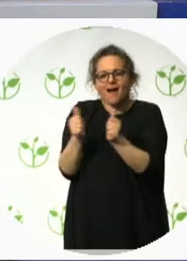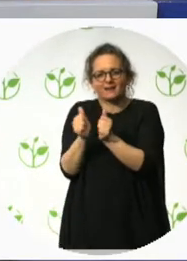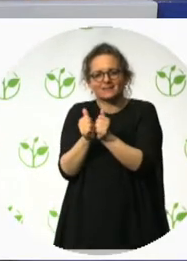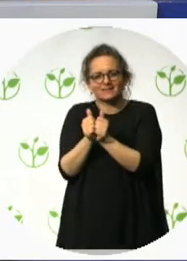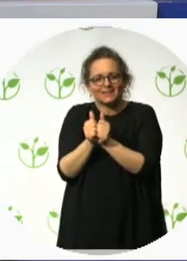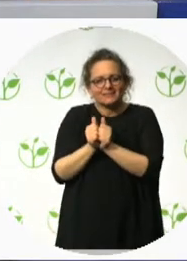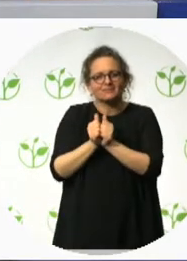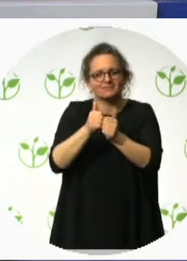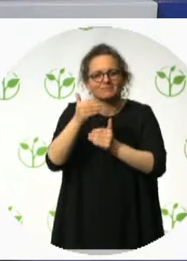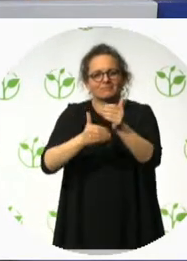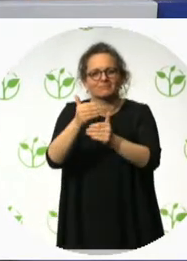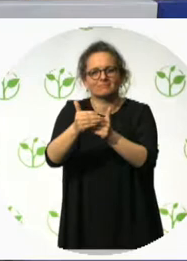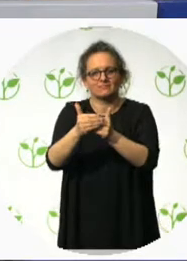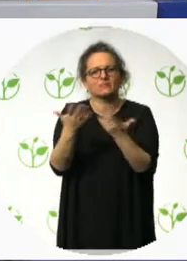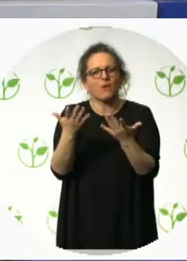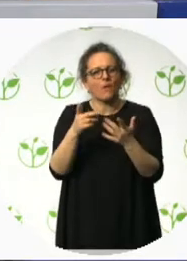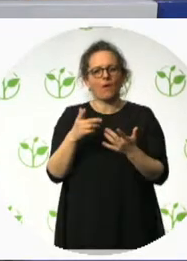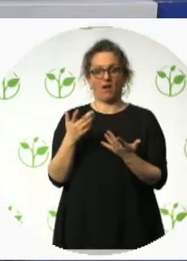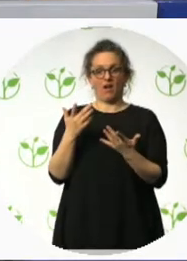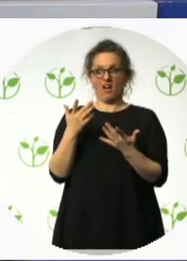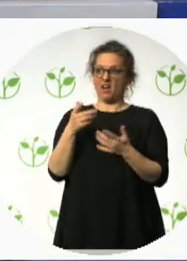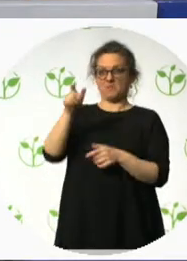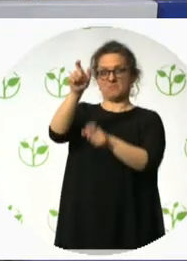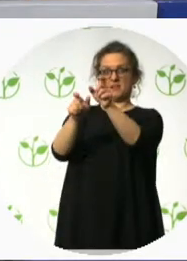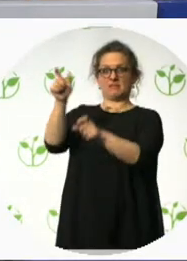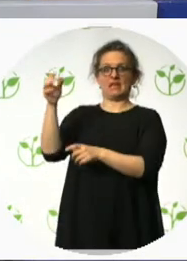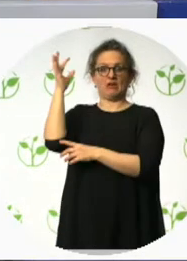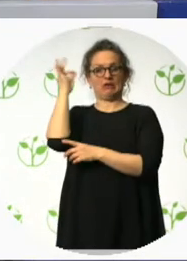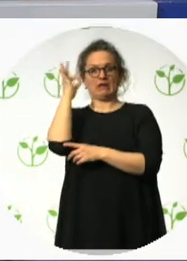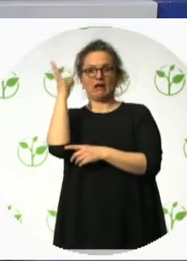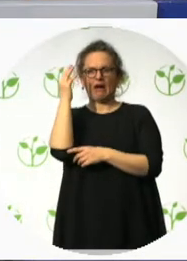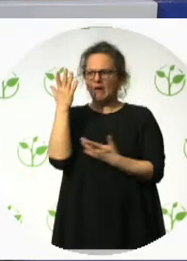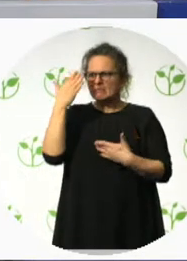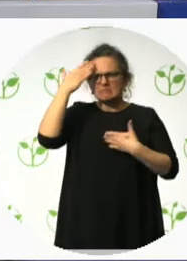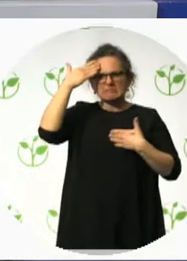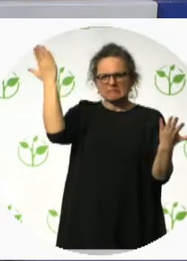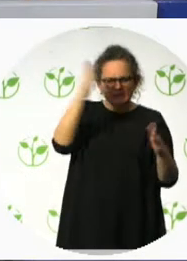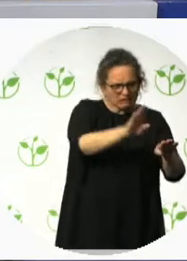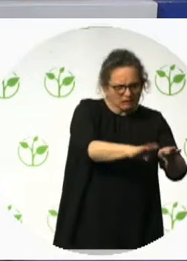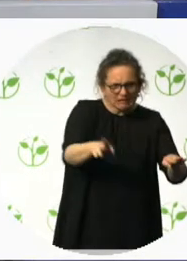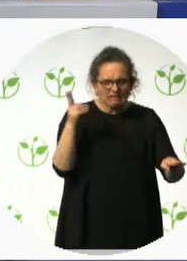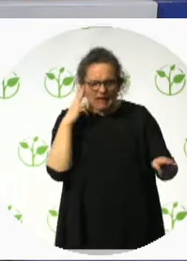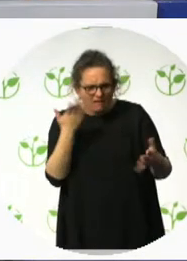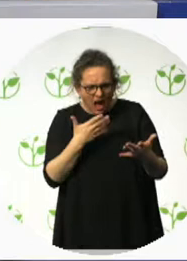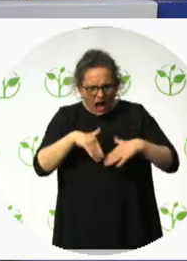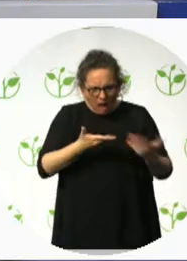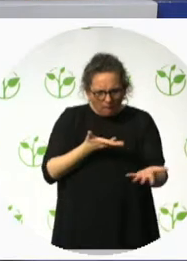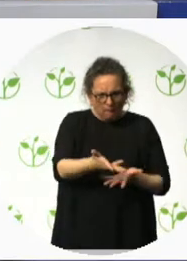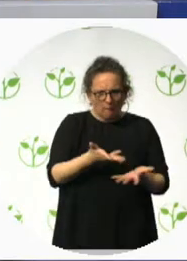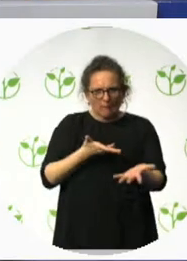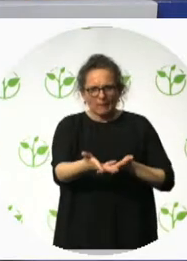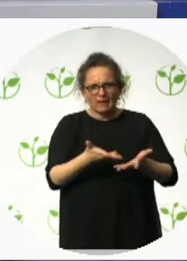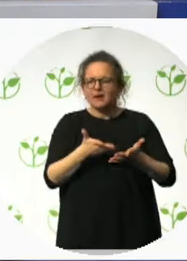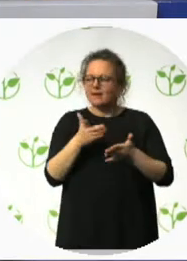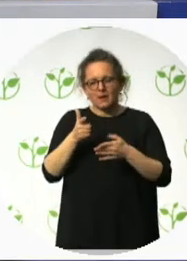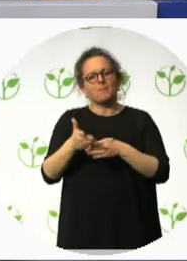shock. They have now a deaf child. What they can do, and now we prepare deaf role models